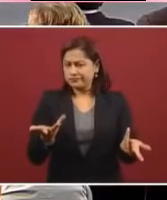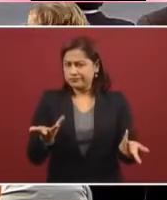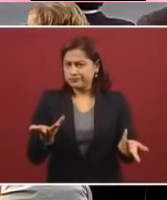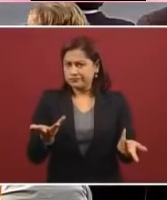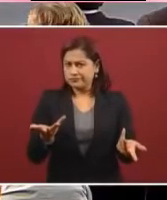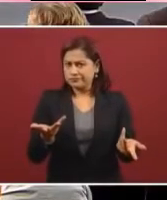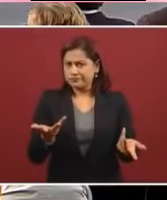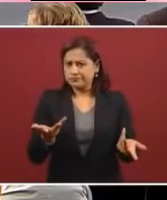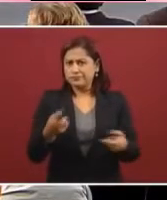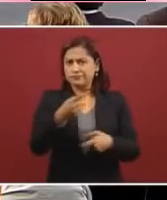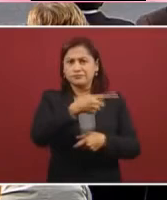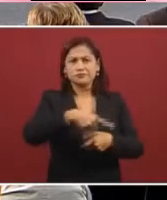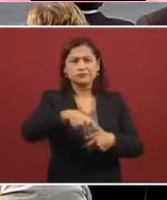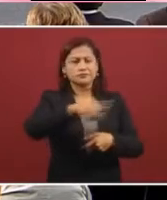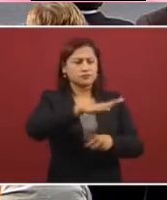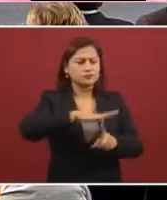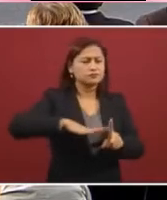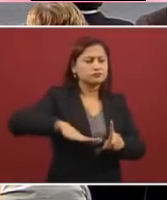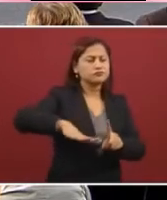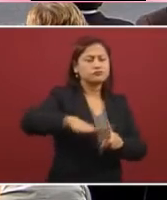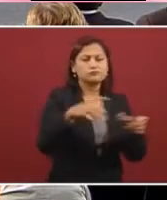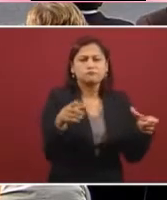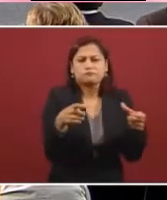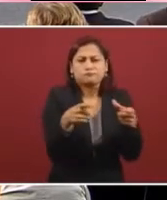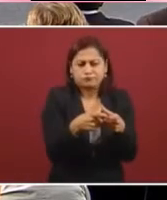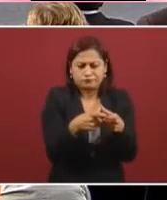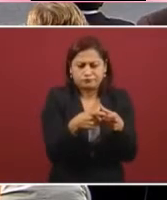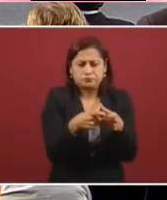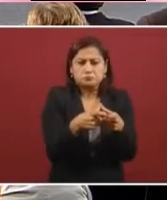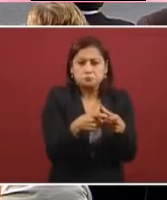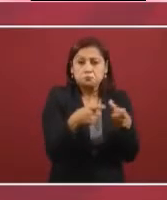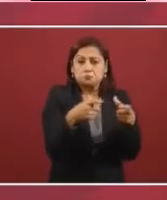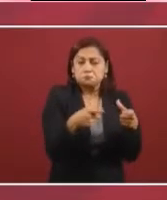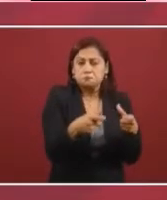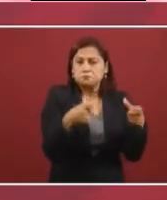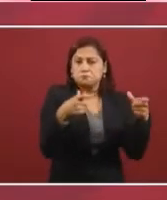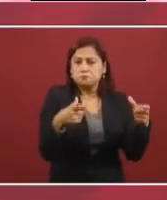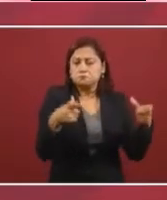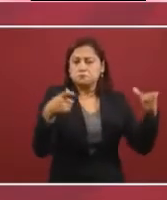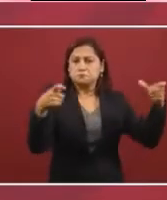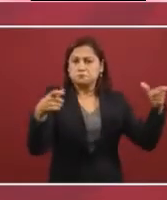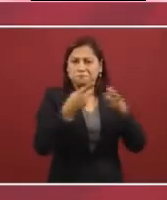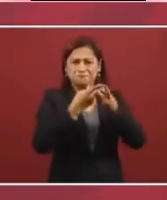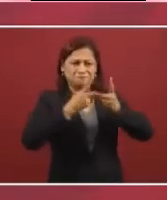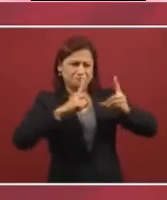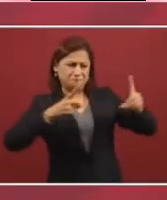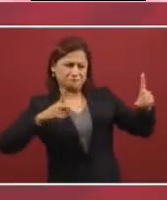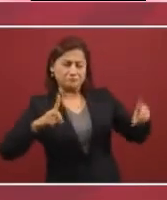They populated and developed Nessa with their work.